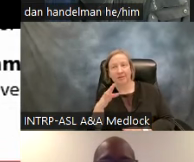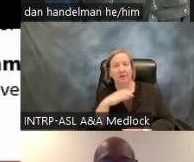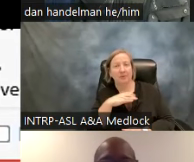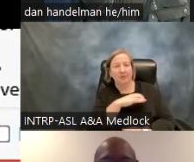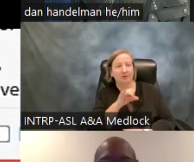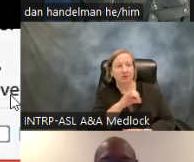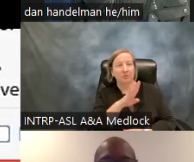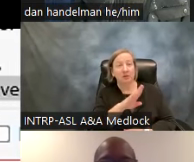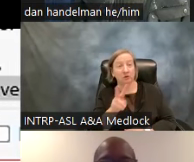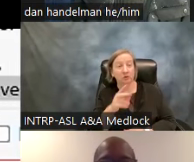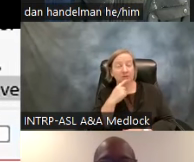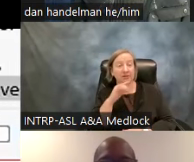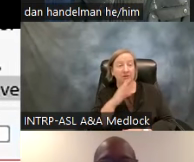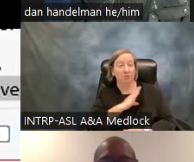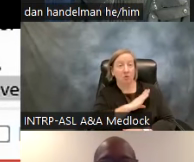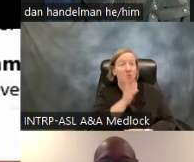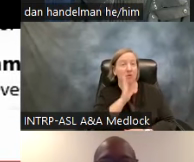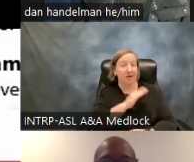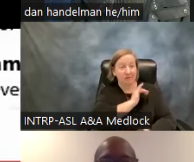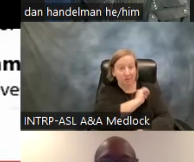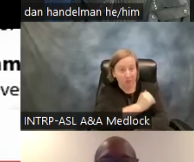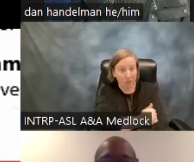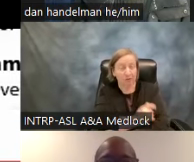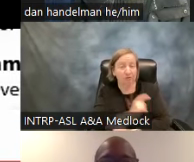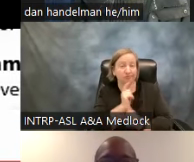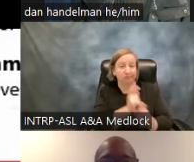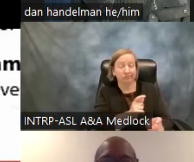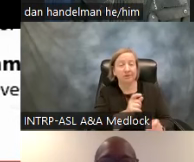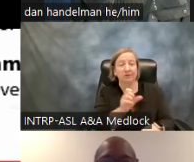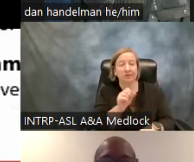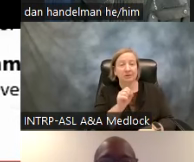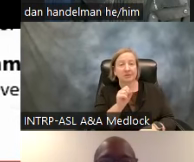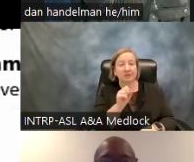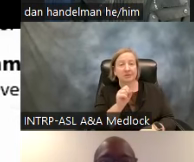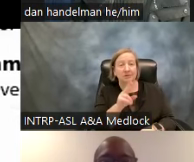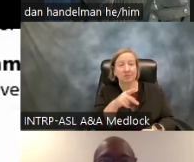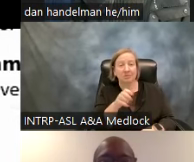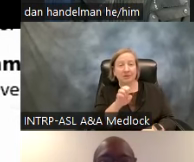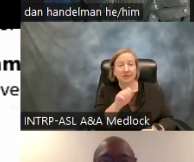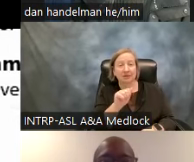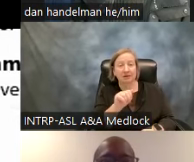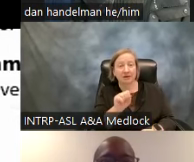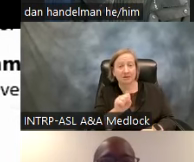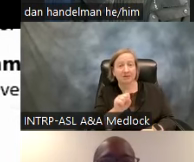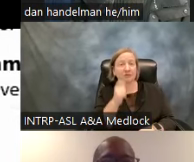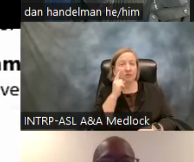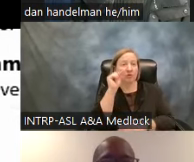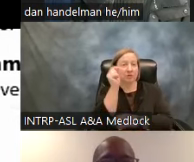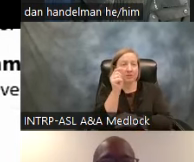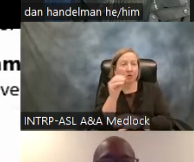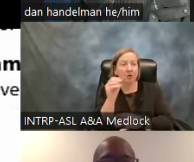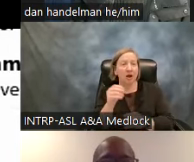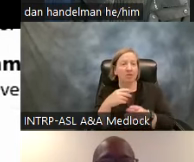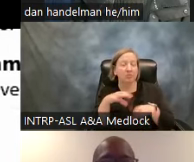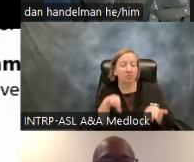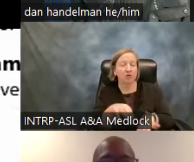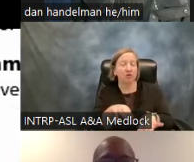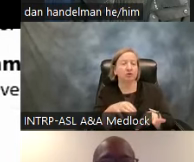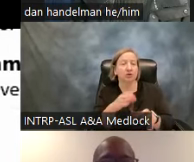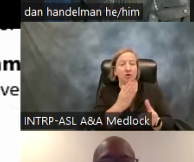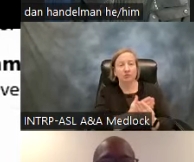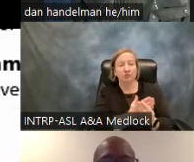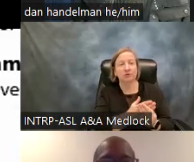says the board shall have the authority to issue subpoenas, I think there's supposed to be an S there, for the testimony and the production of records, including and not limited to